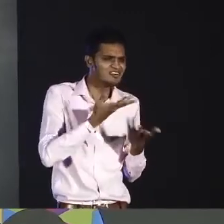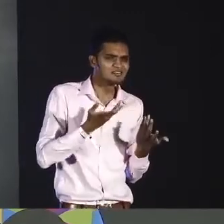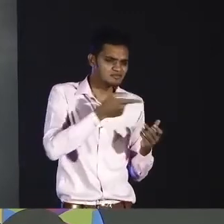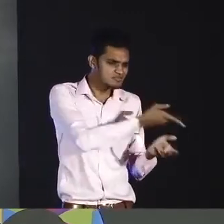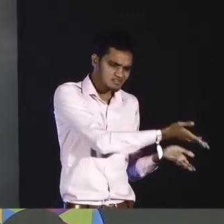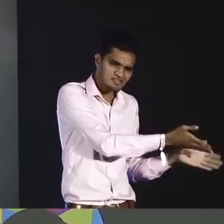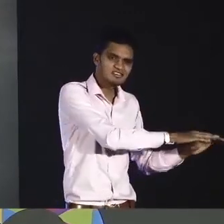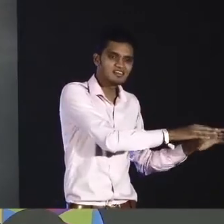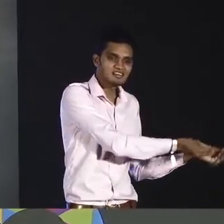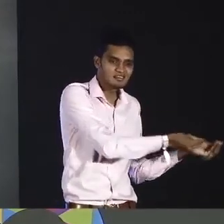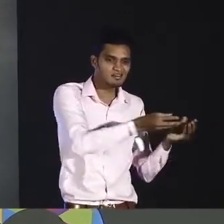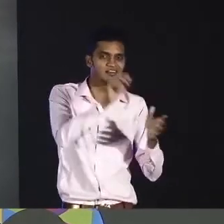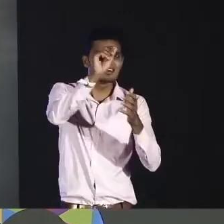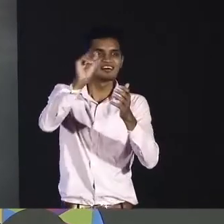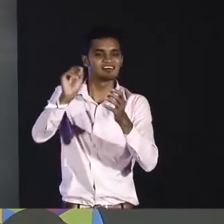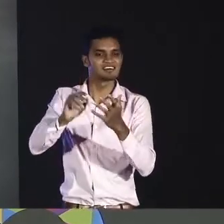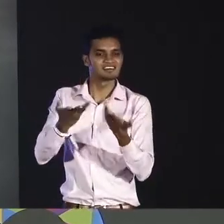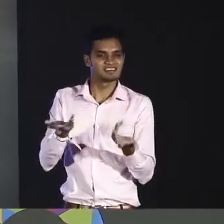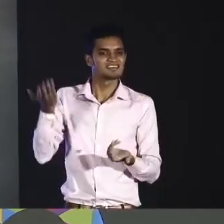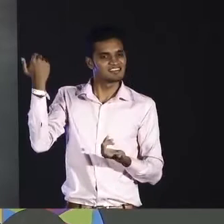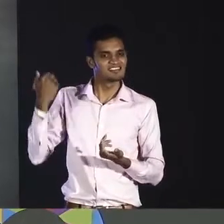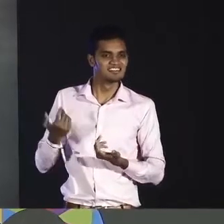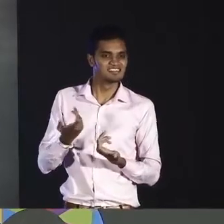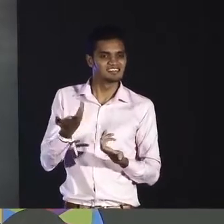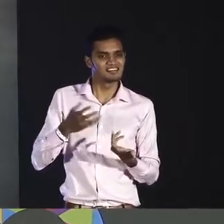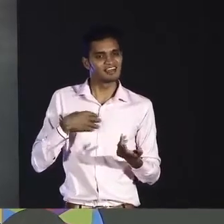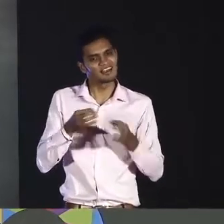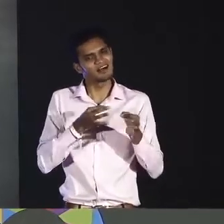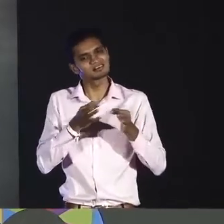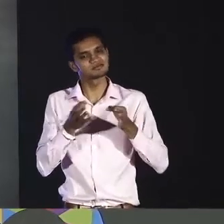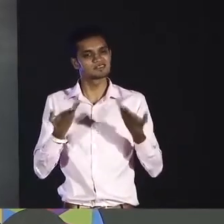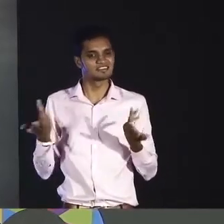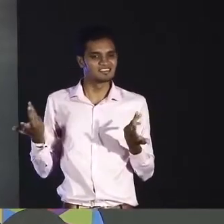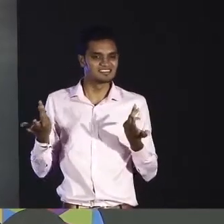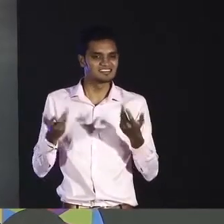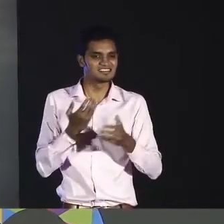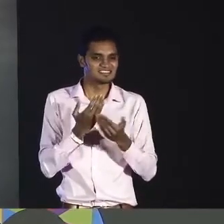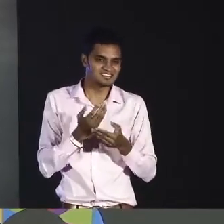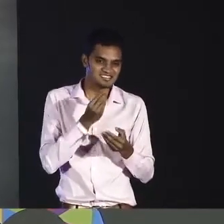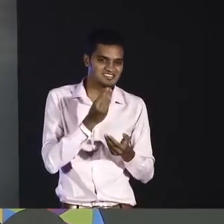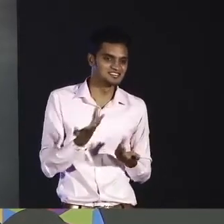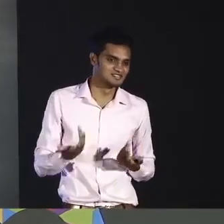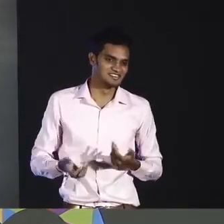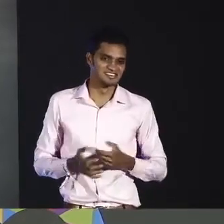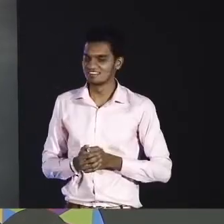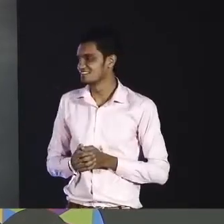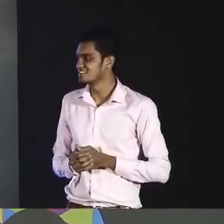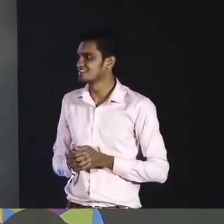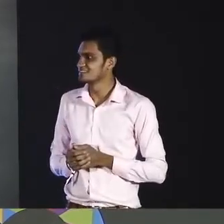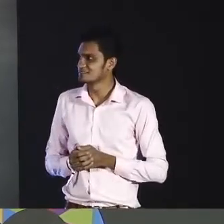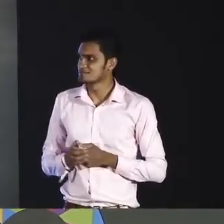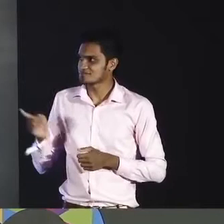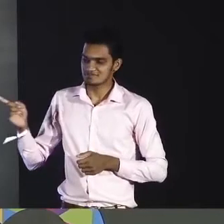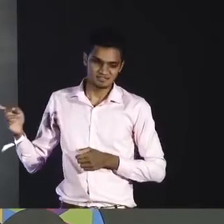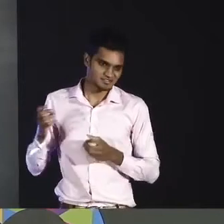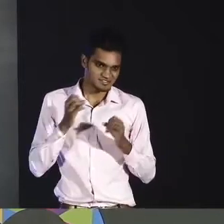that the person with visual impairment has to write on the board. If I have to speak, explain to them income from salary, or if I have to teach them a debit and credit, it doesn't mean. But your